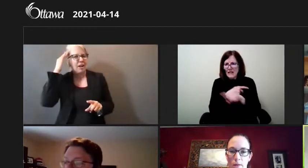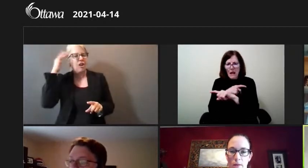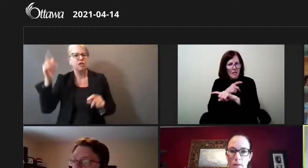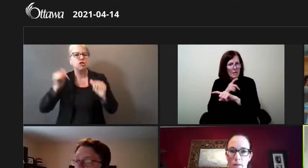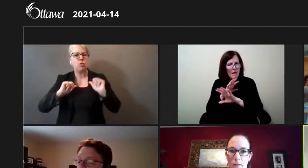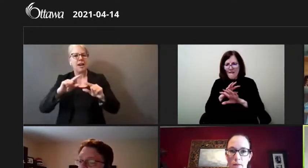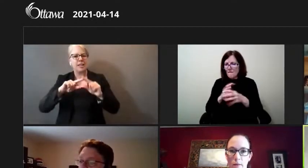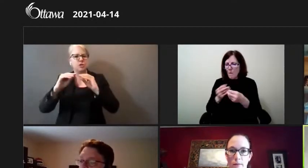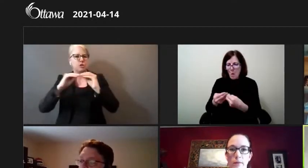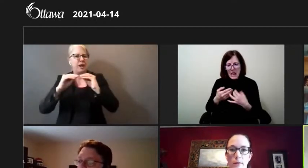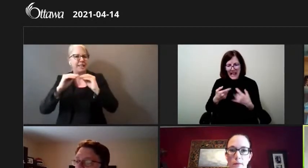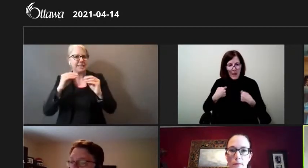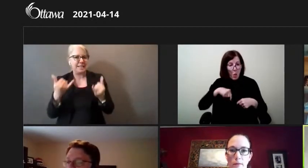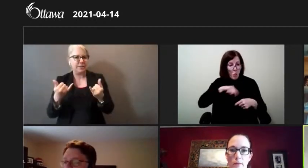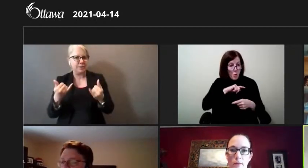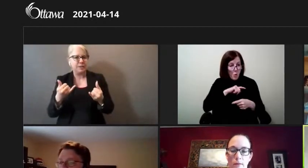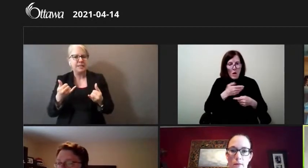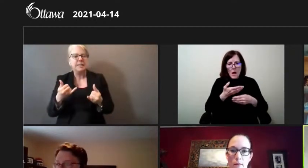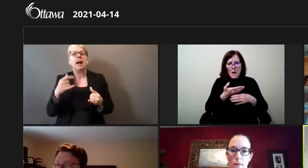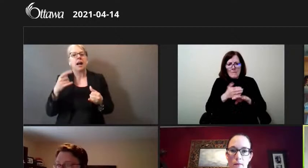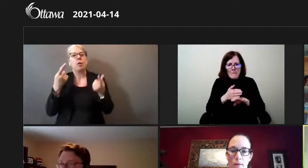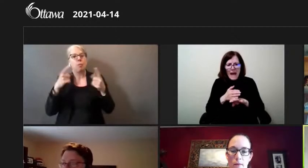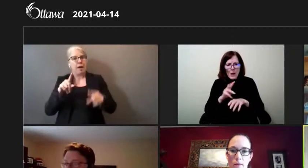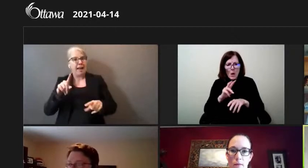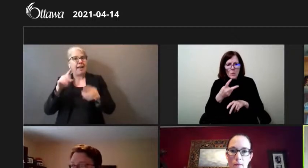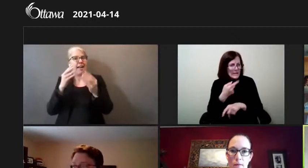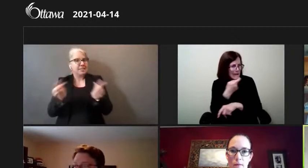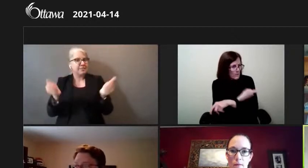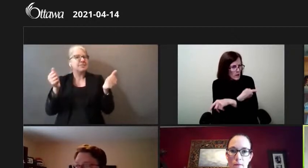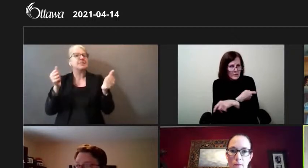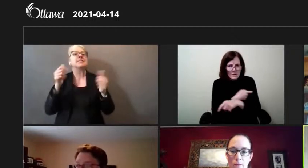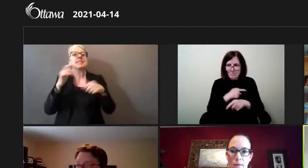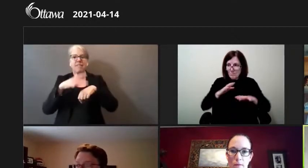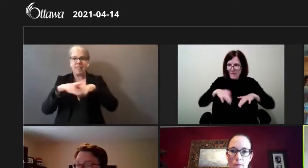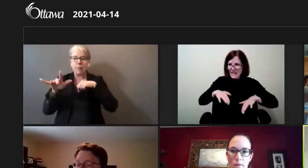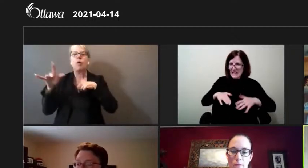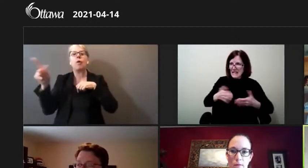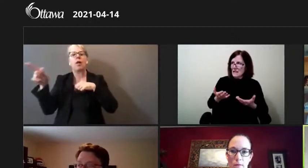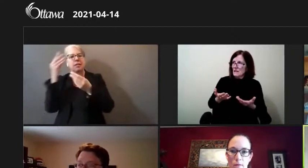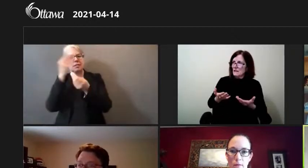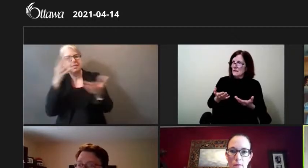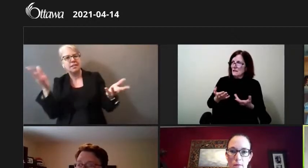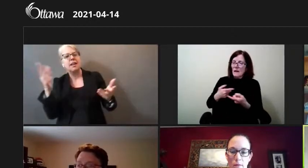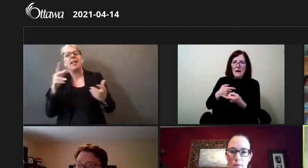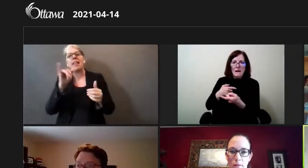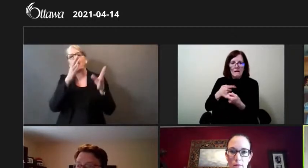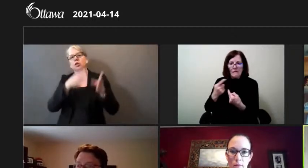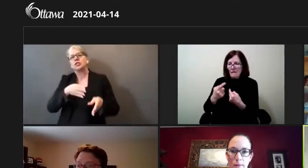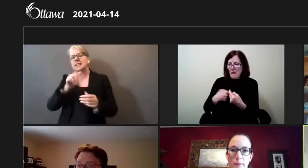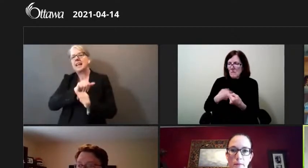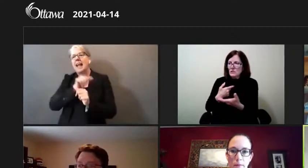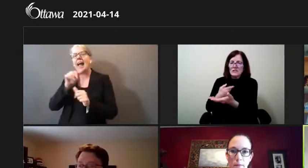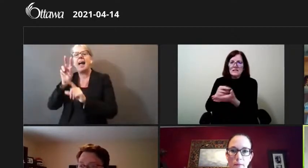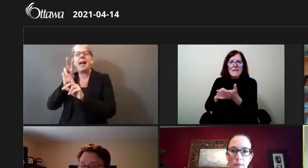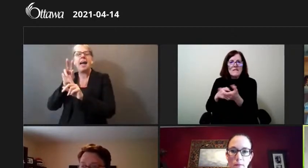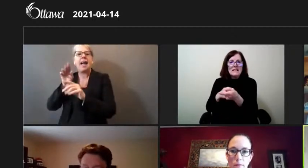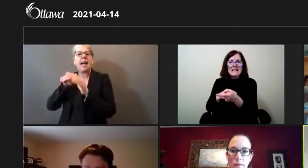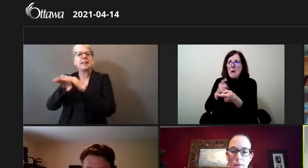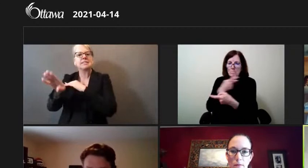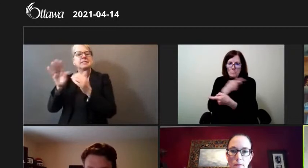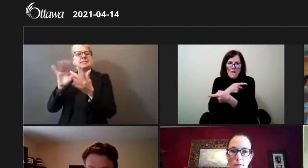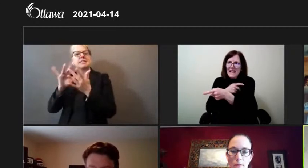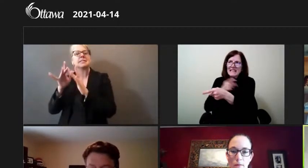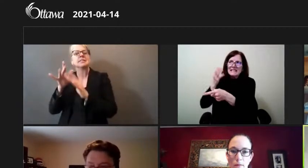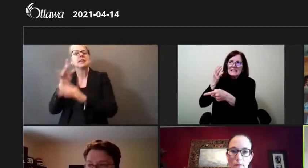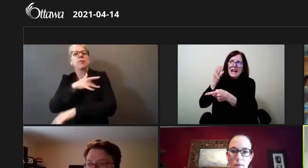to correct it. And when they do and it's available, this individual will then be able to go on the provincial booking system, enter their name